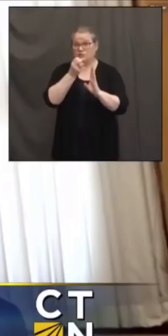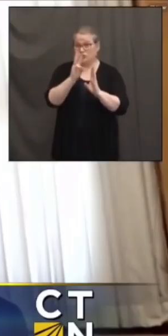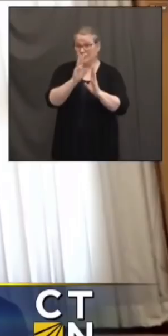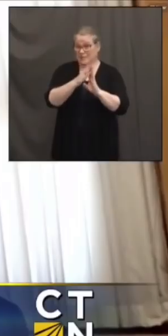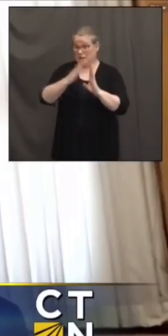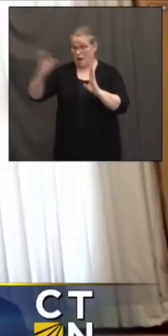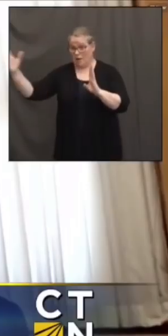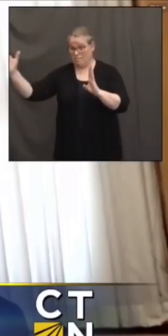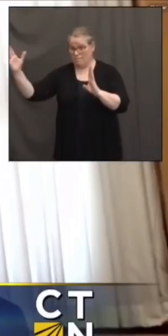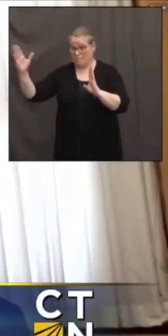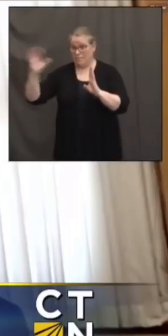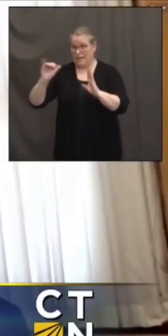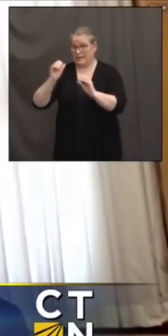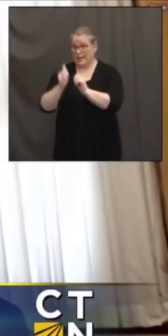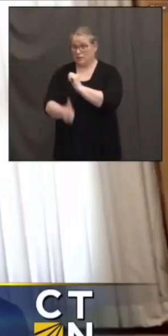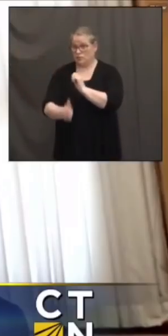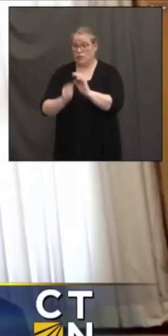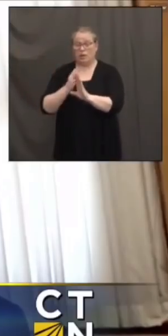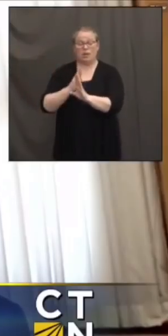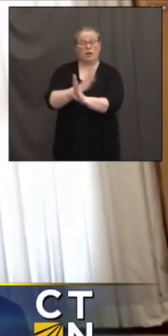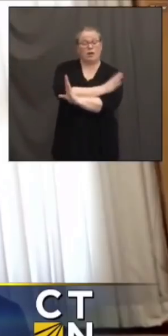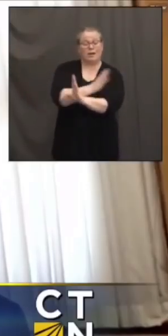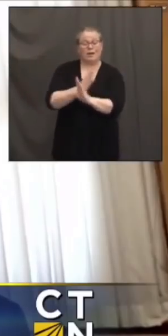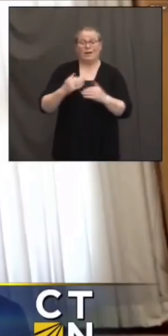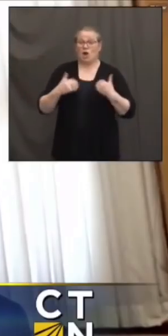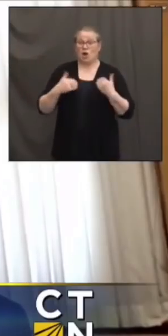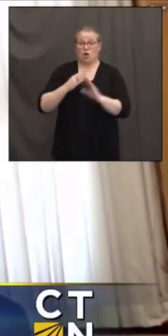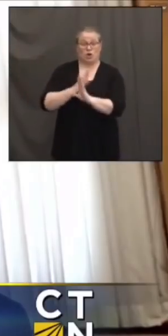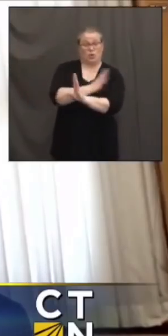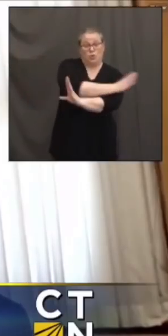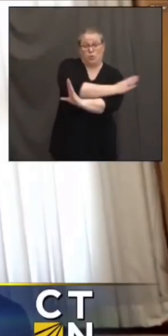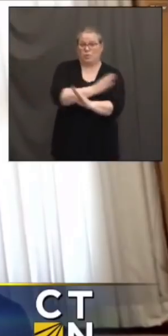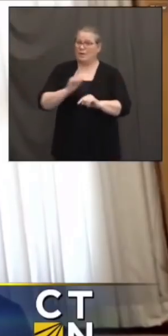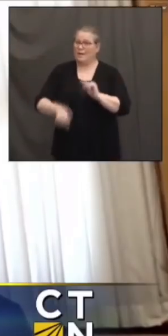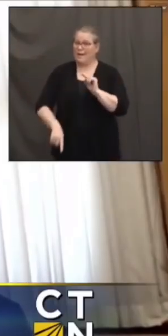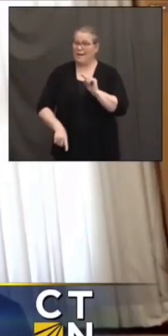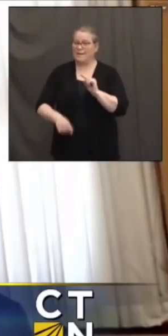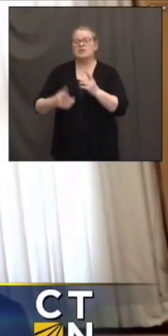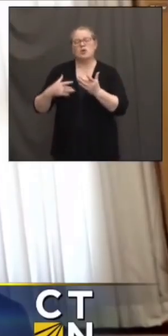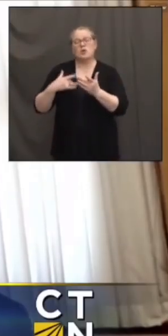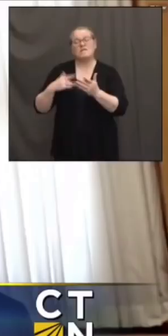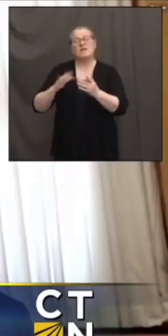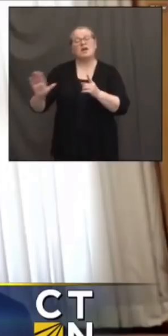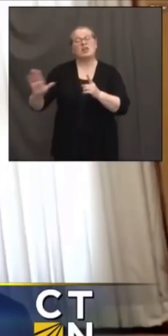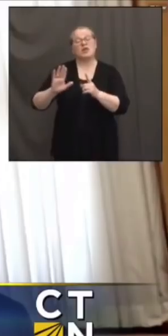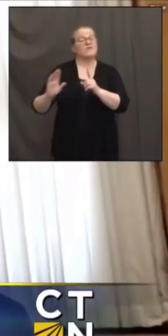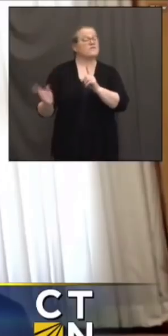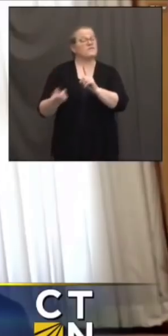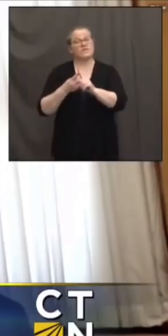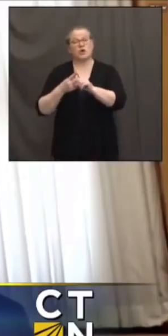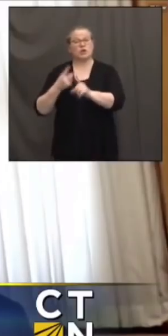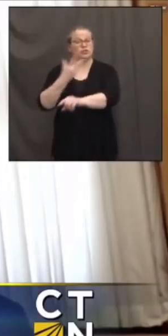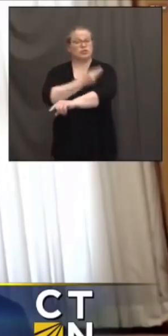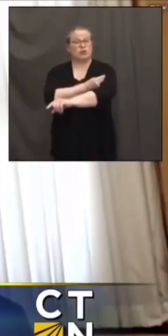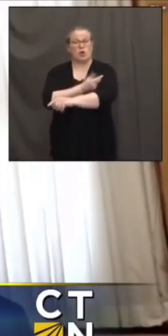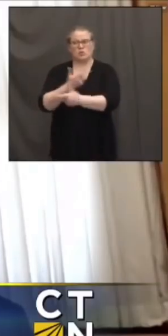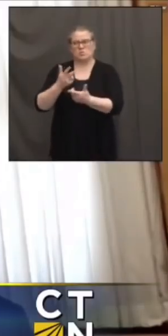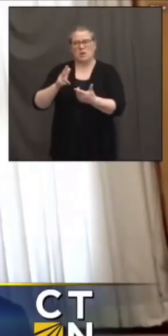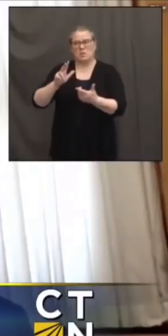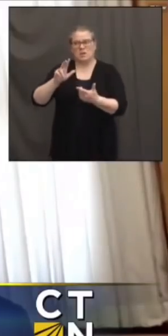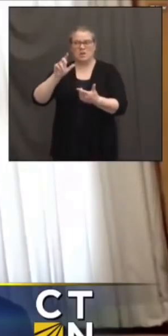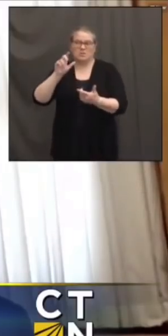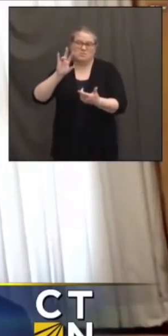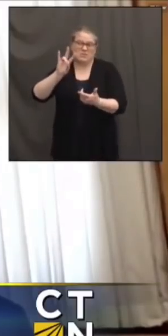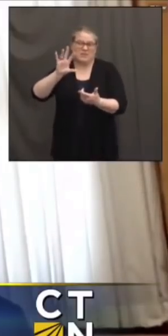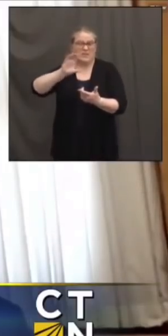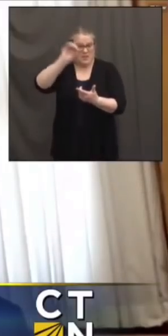16 and above, we think we could be close to 3/4 of the entire population with their first dose by the end of the month. Now,